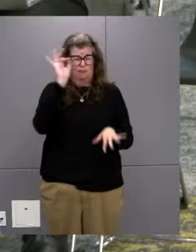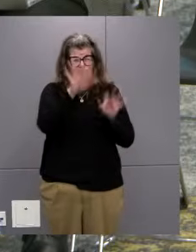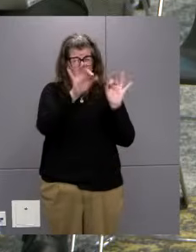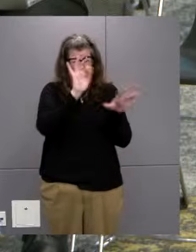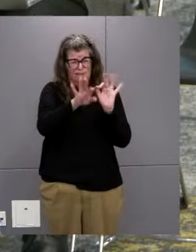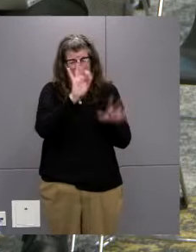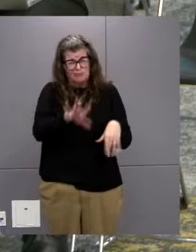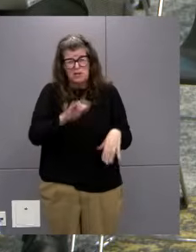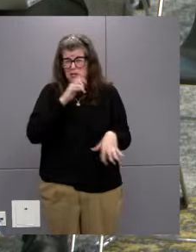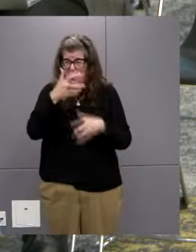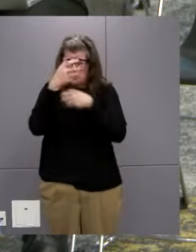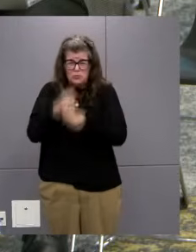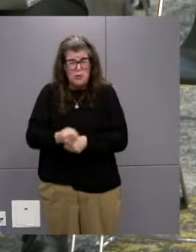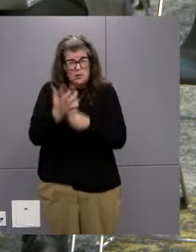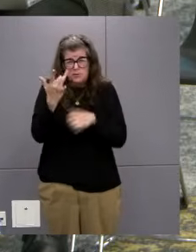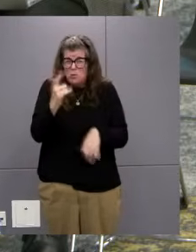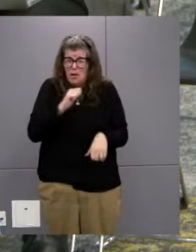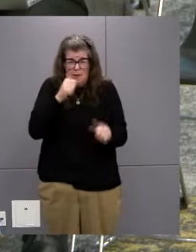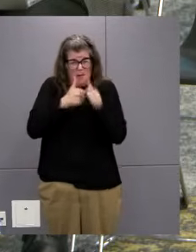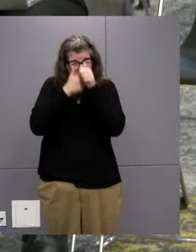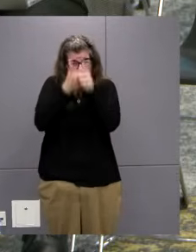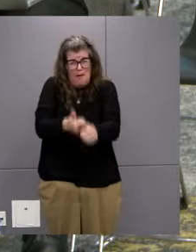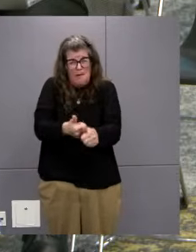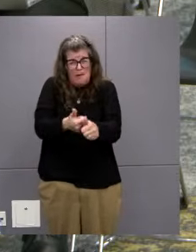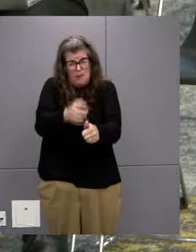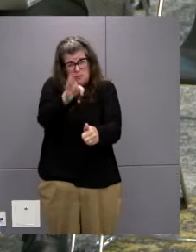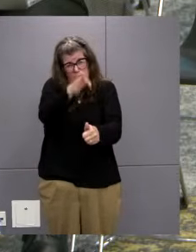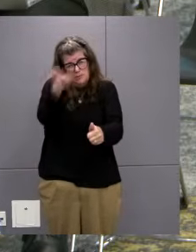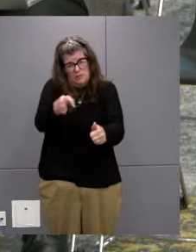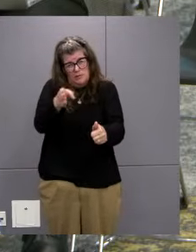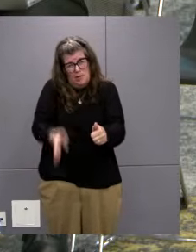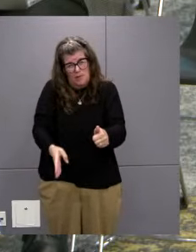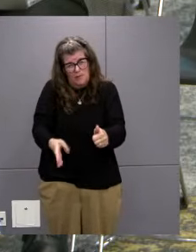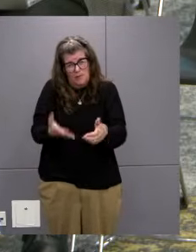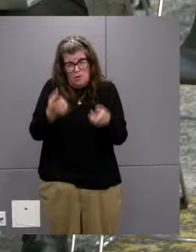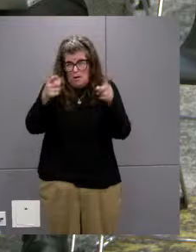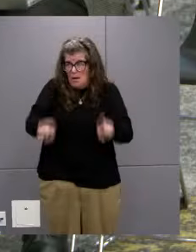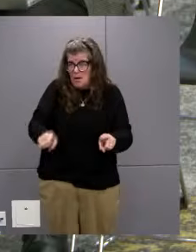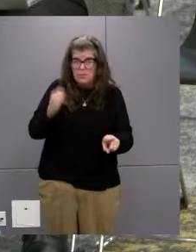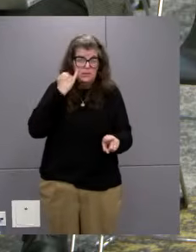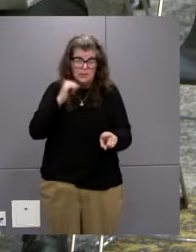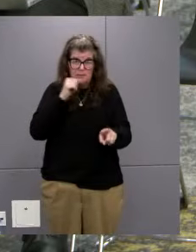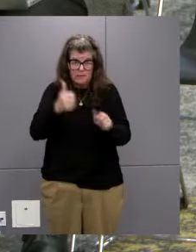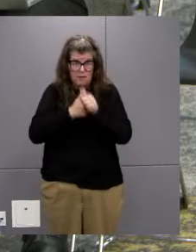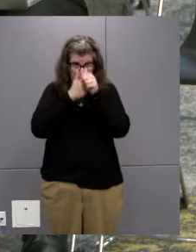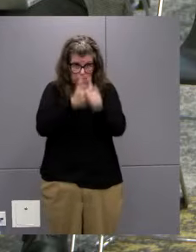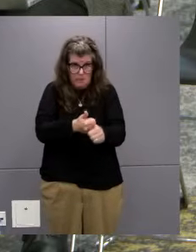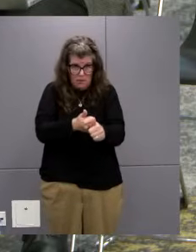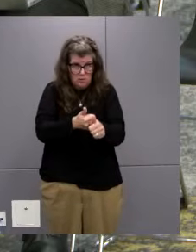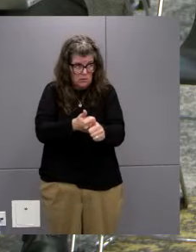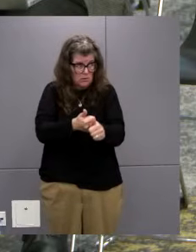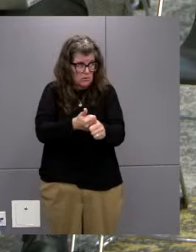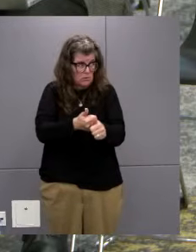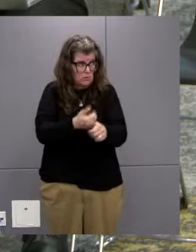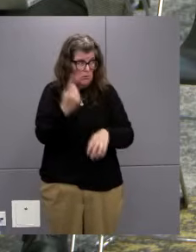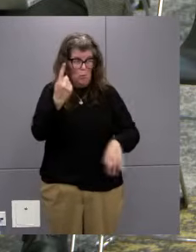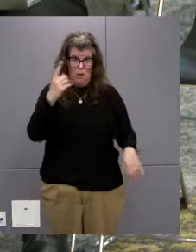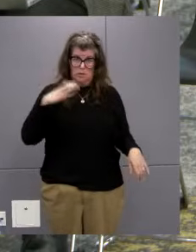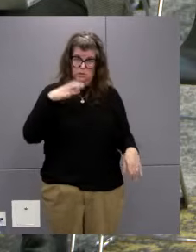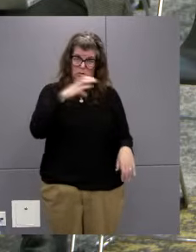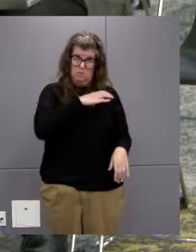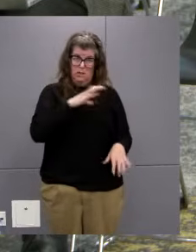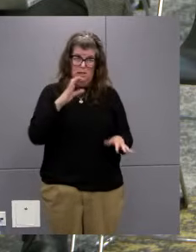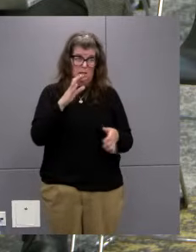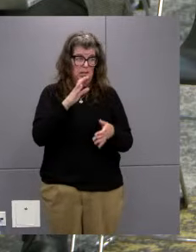because you do not follow them. What is our recourse when you don't follow them? You have one committee that is functioning, and that